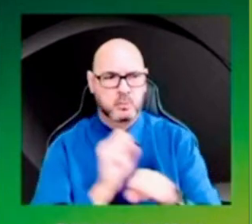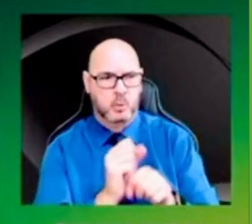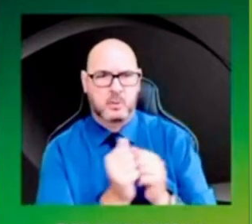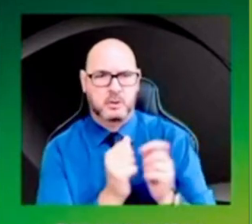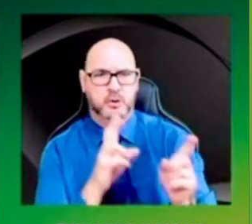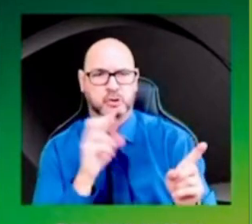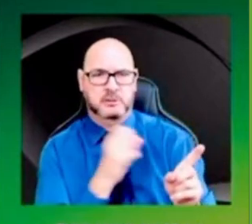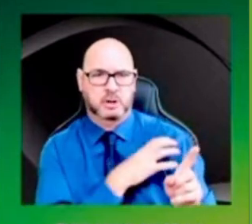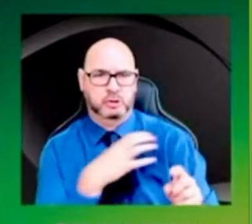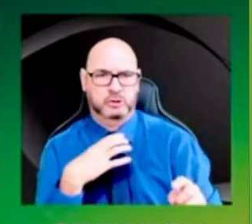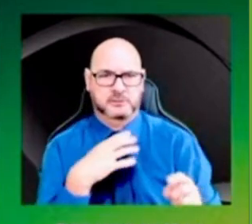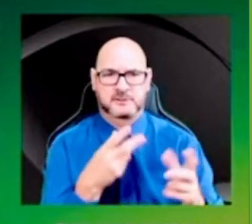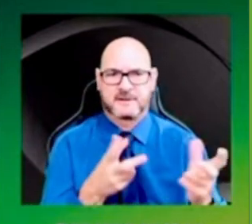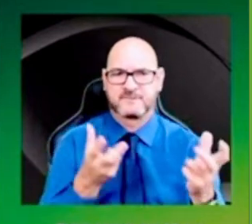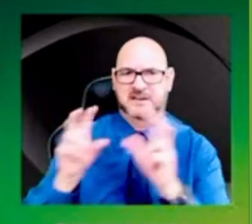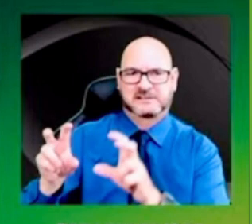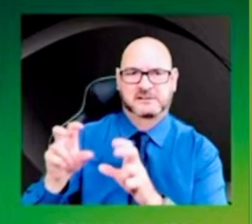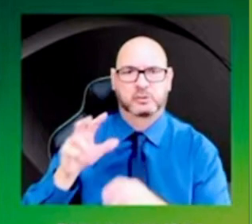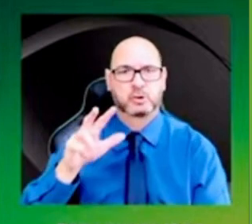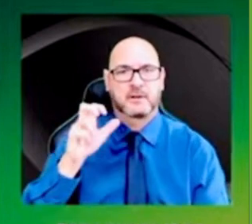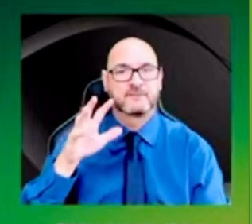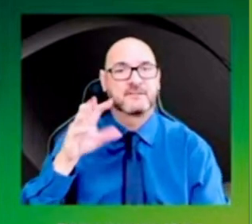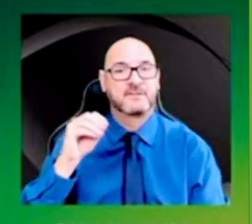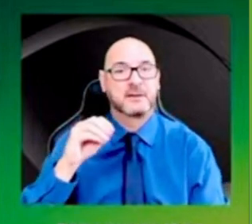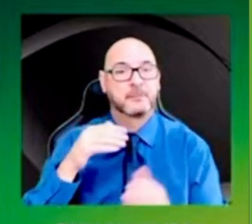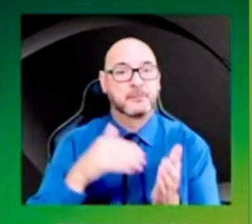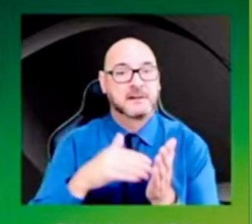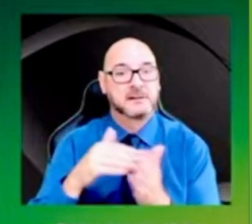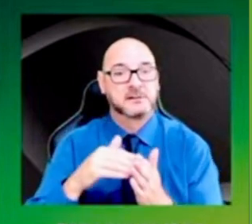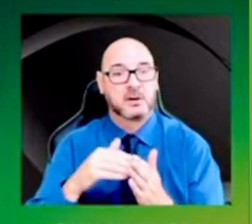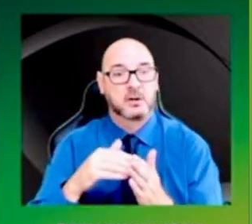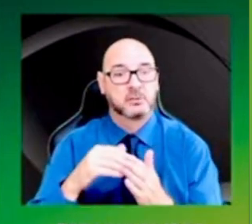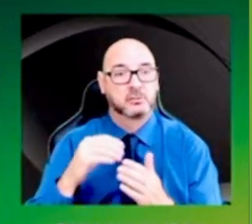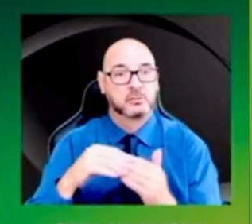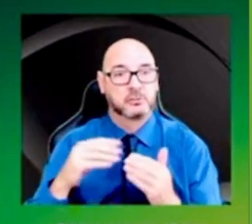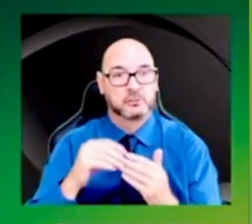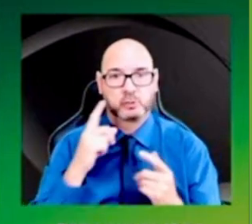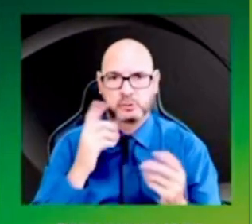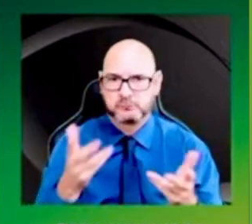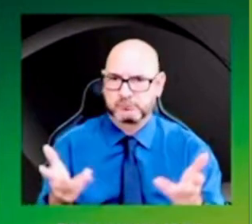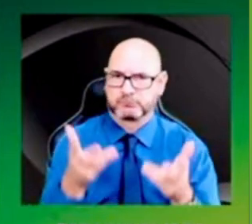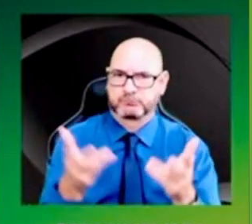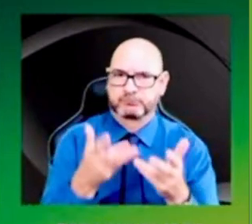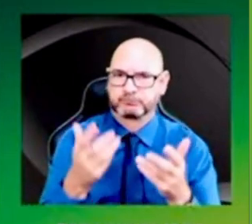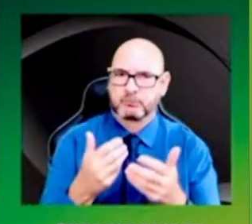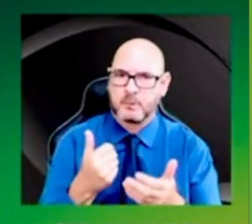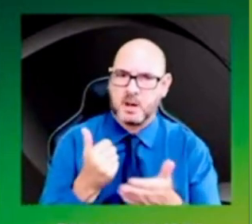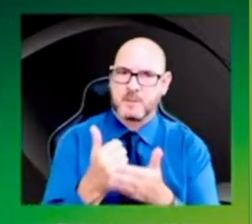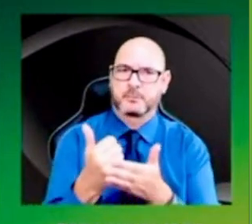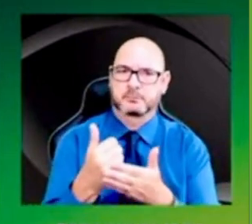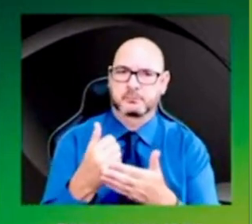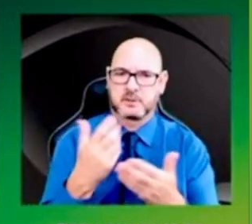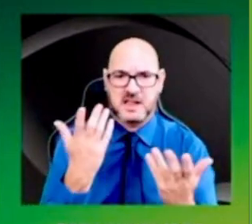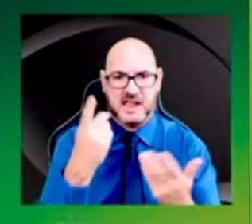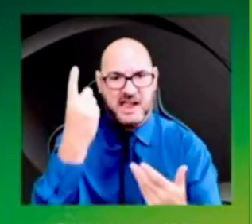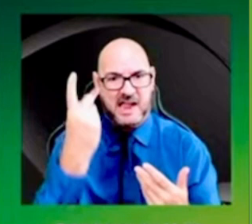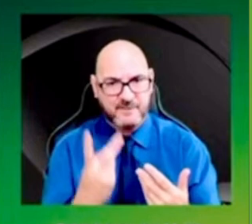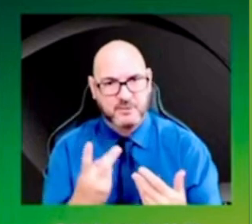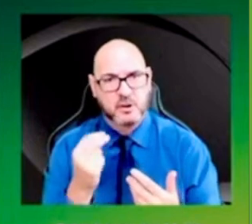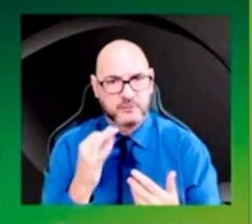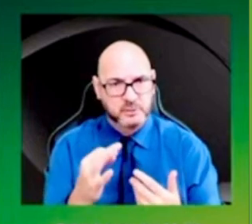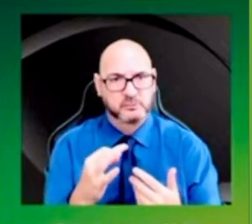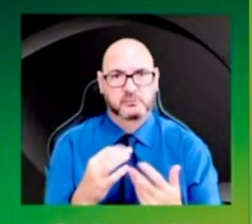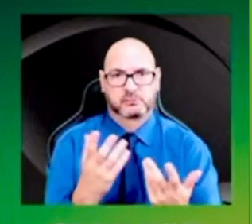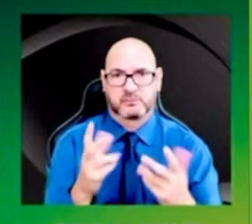$350 million and to facilitate nearly $500 million in development financing to make sure that people across